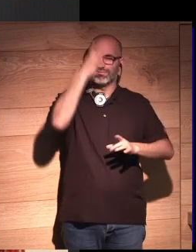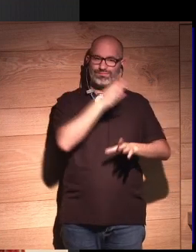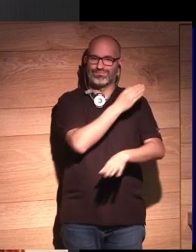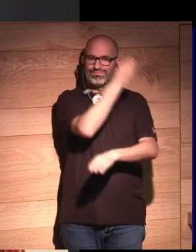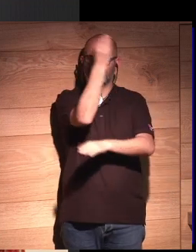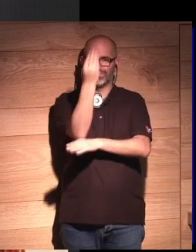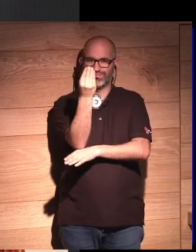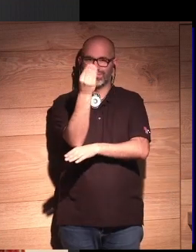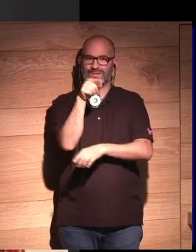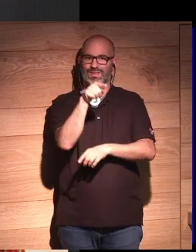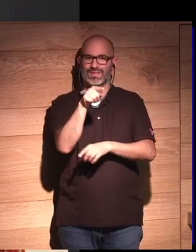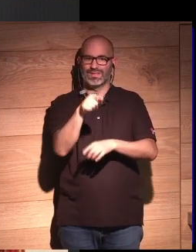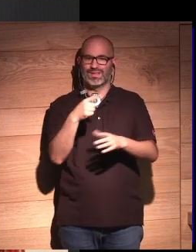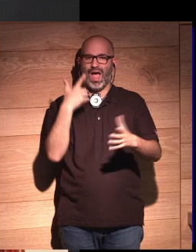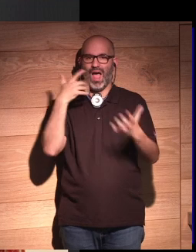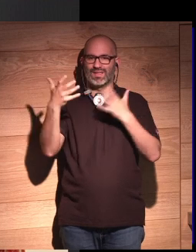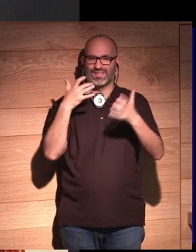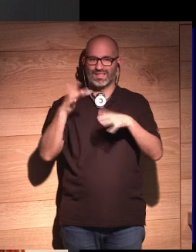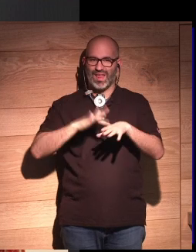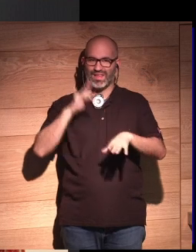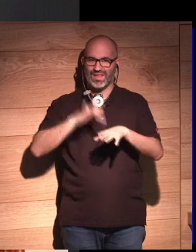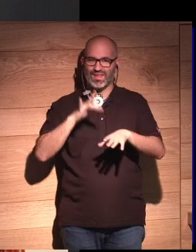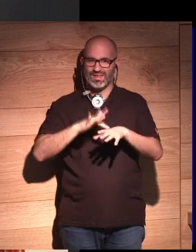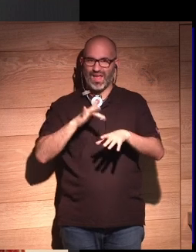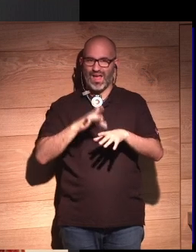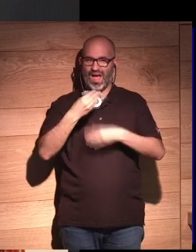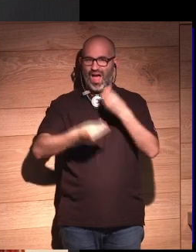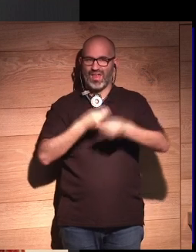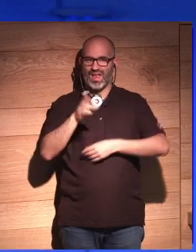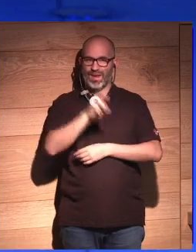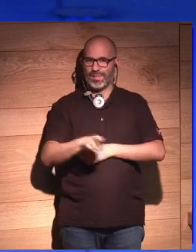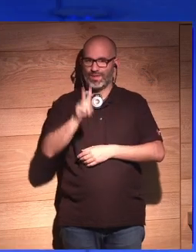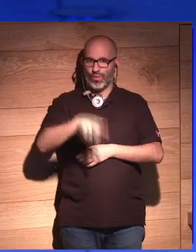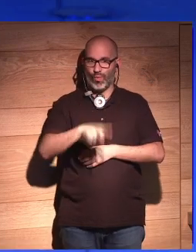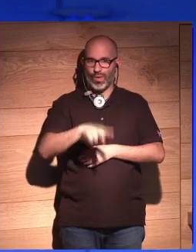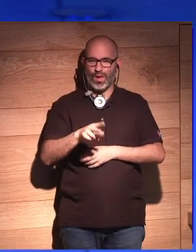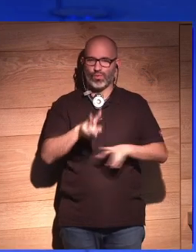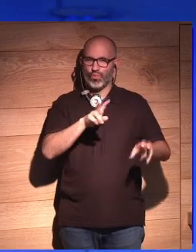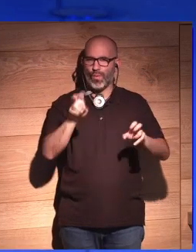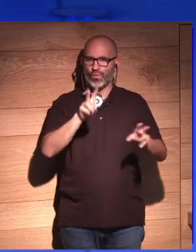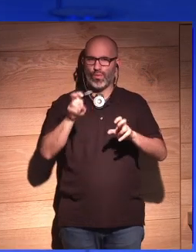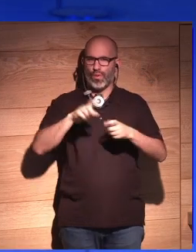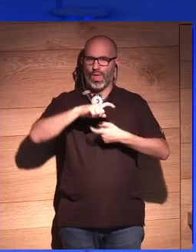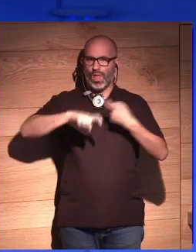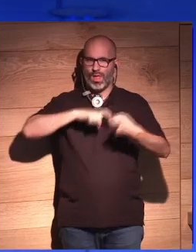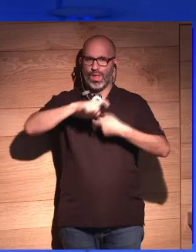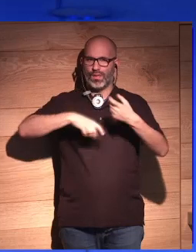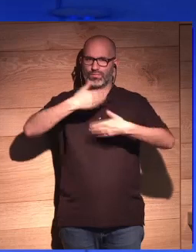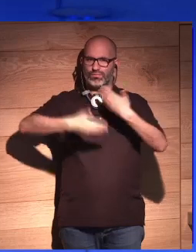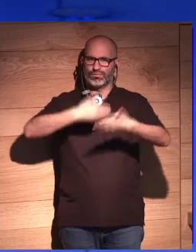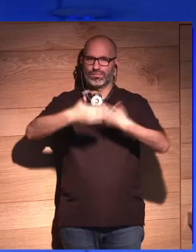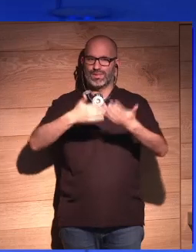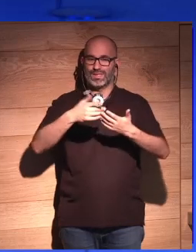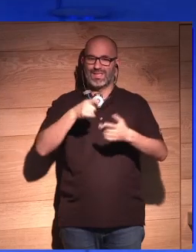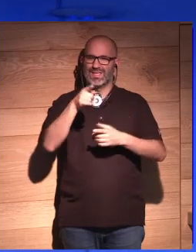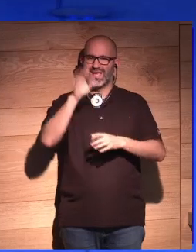digital works that are never the same. It's generating from some kinds of sources of data, various sources of